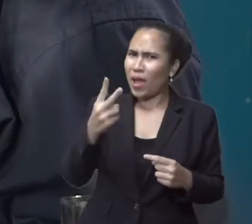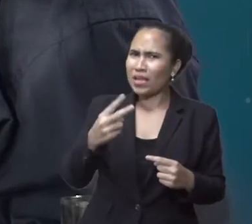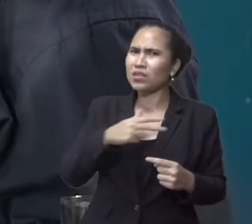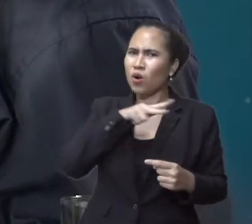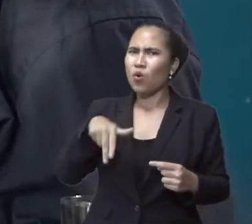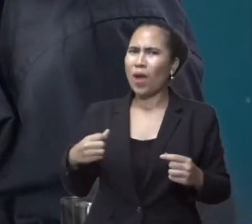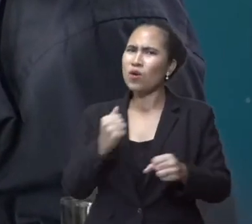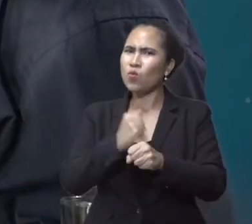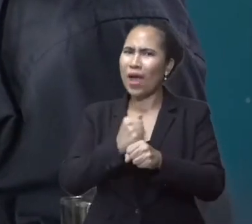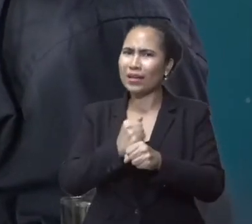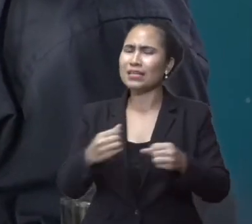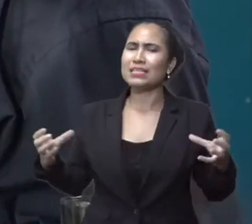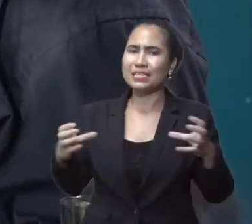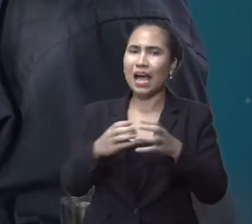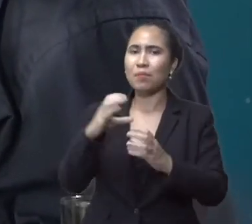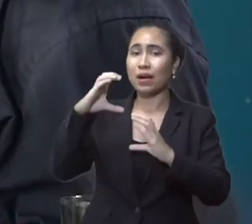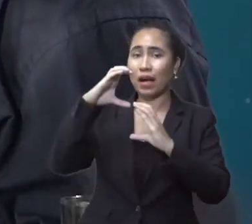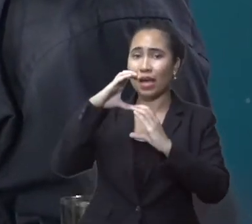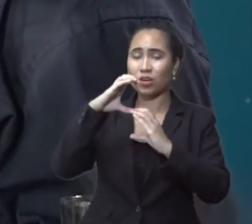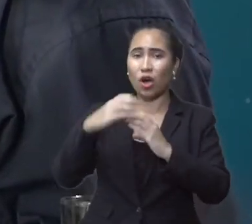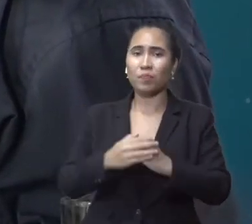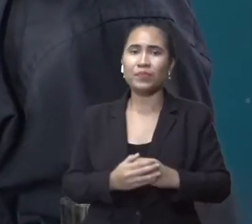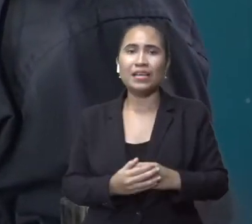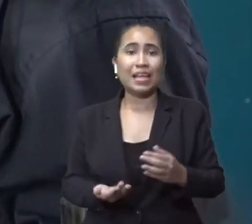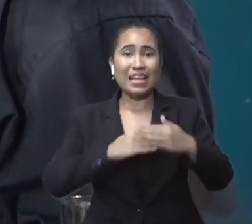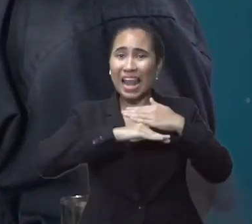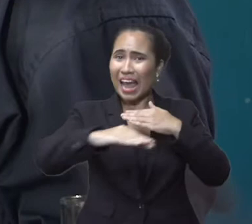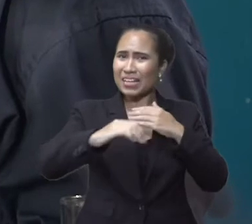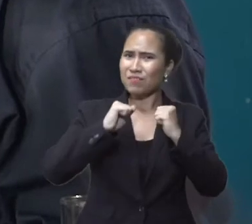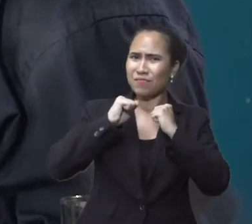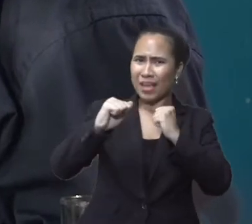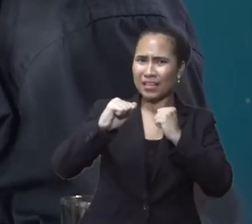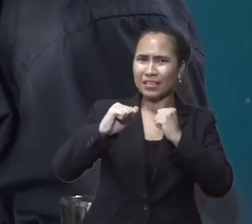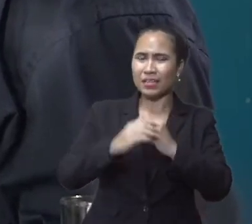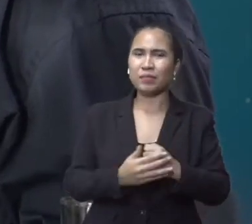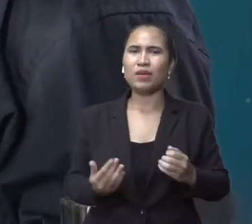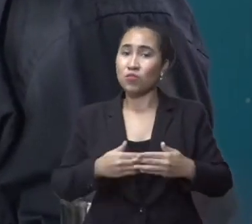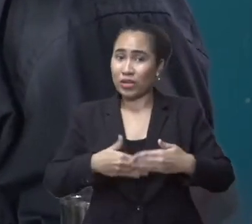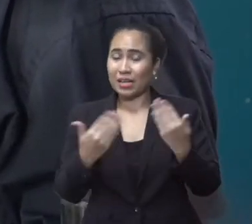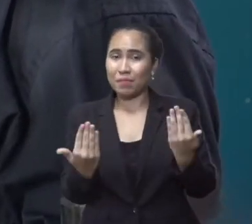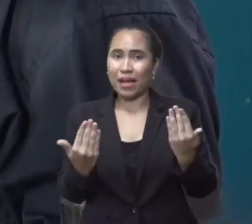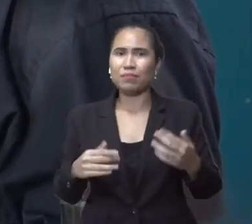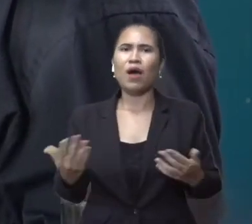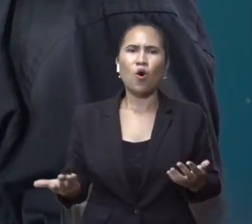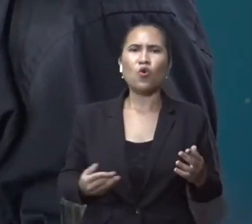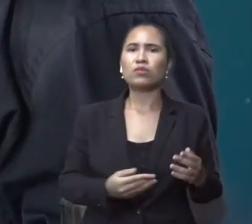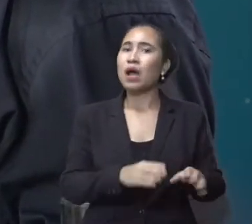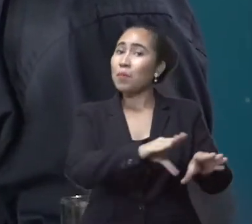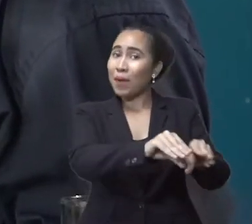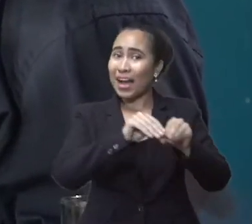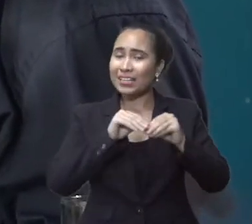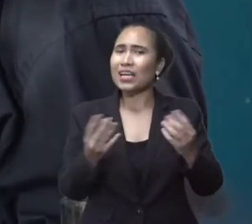with CARICOM to ensure that the countries become more resilient, but also to put in measures that will facilitate